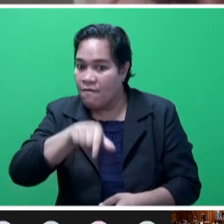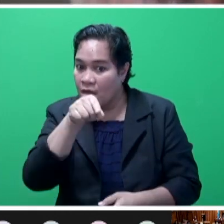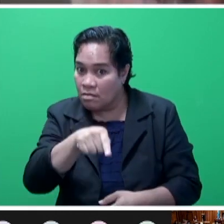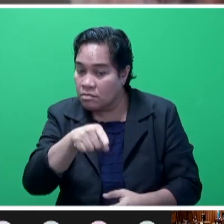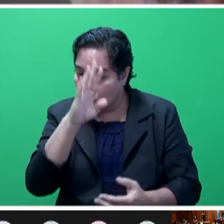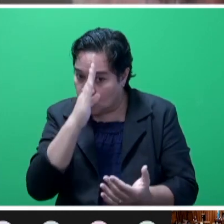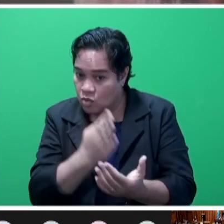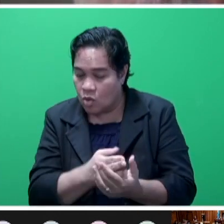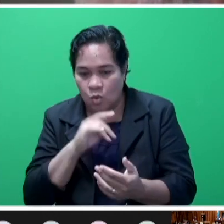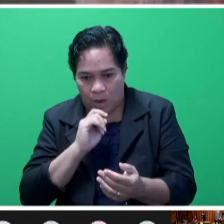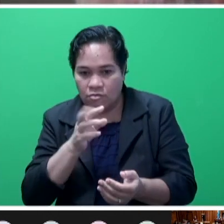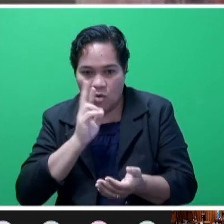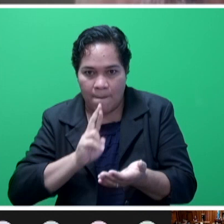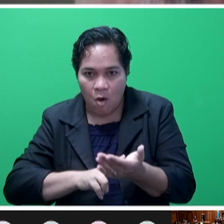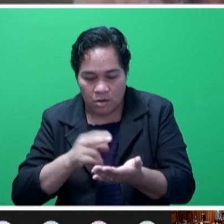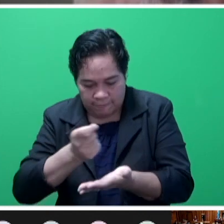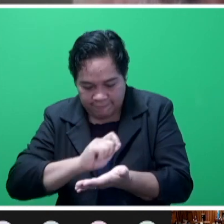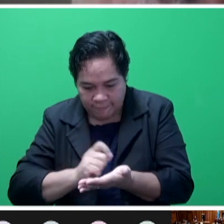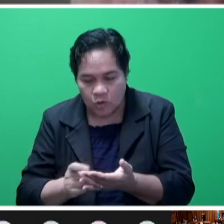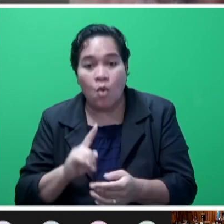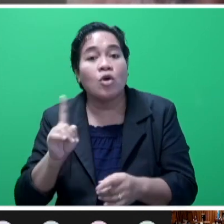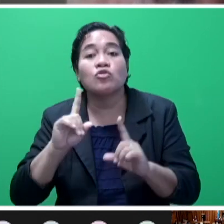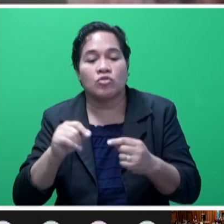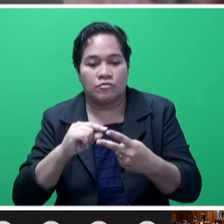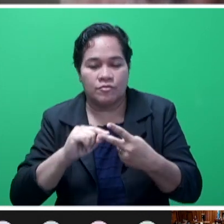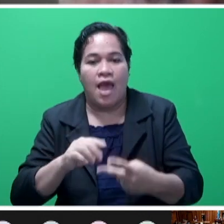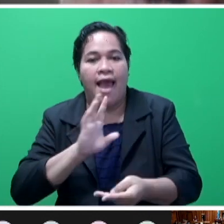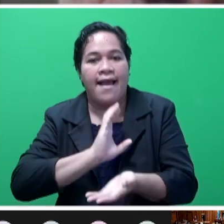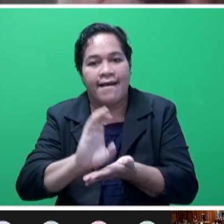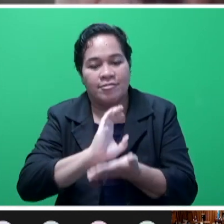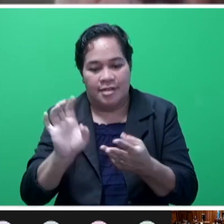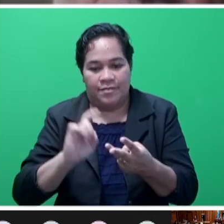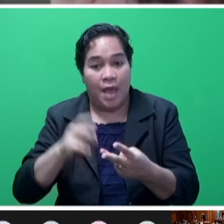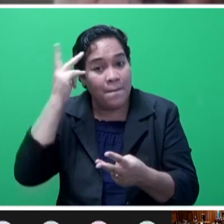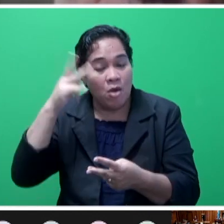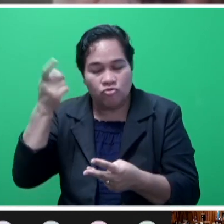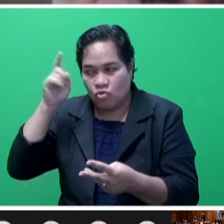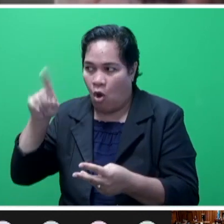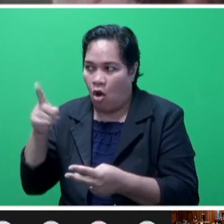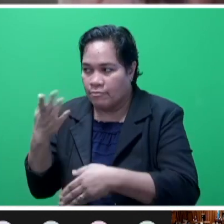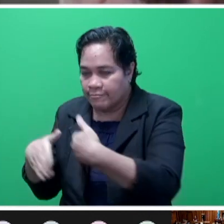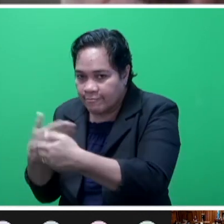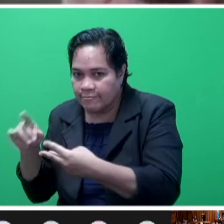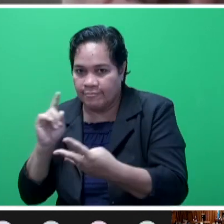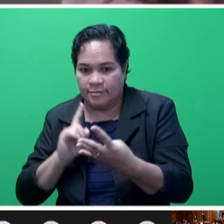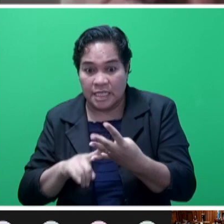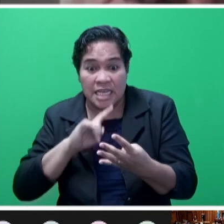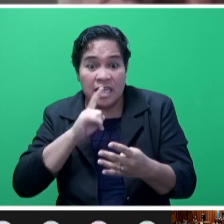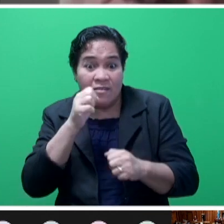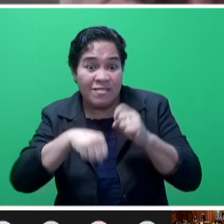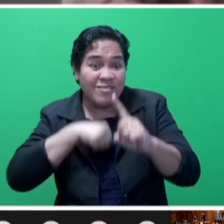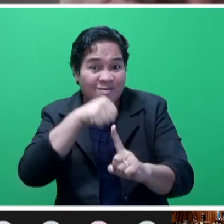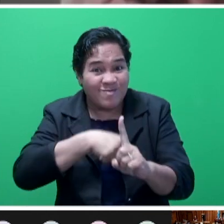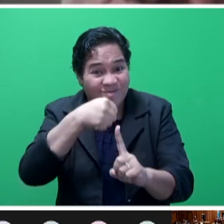is documented, counseling is done, parents are advised, and of course, if it tantamounts to assault and